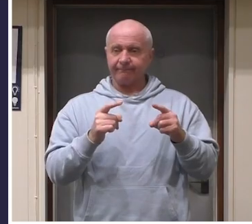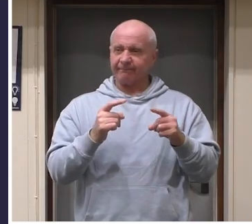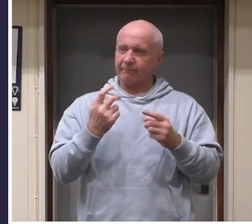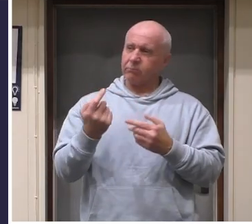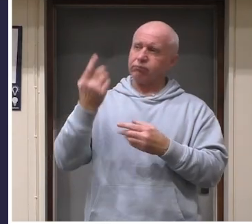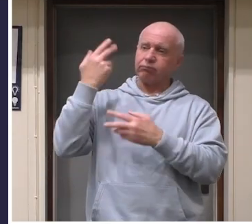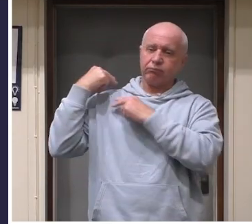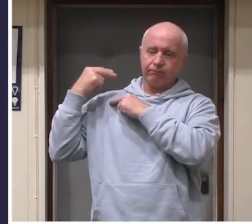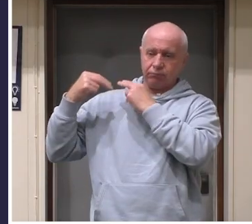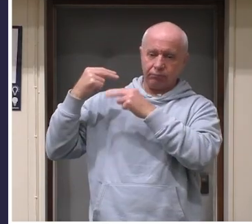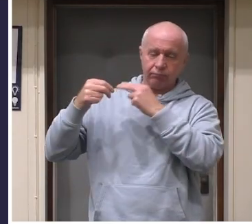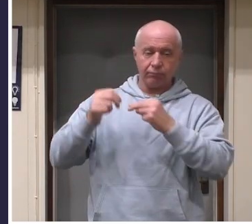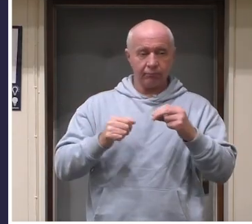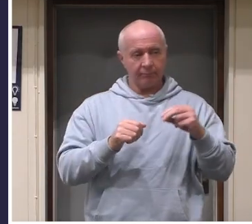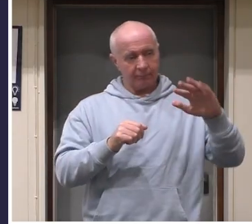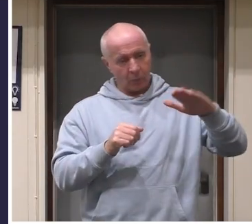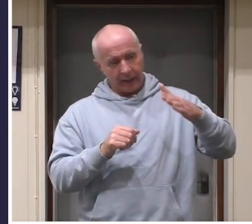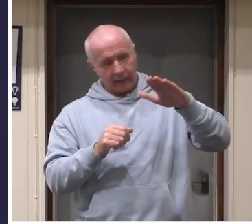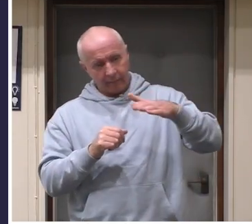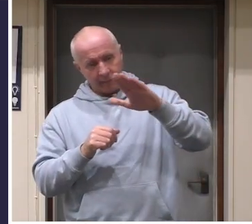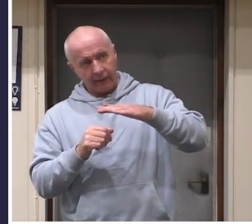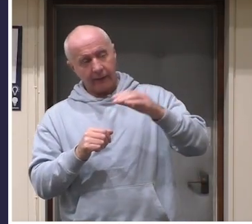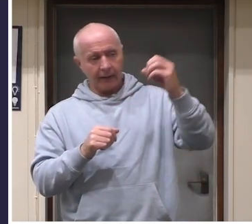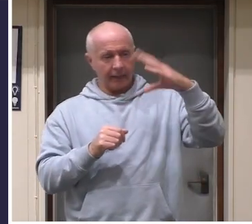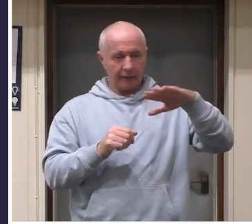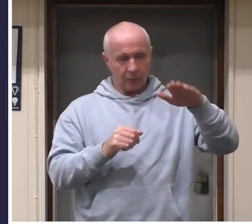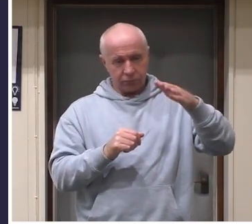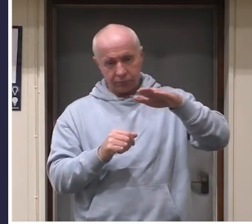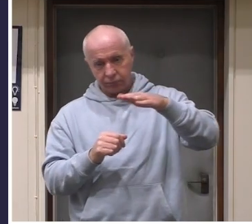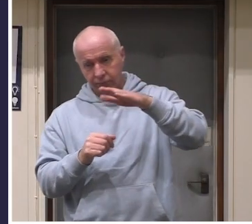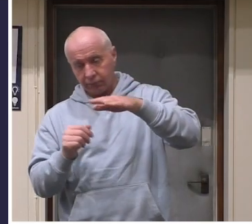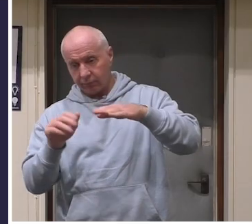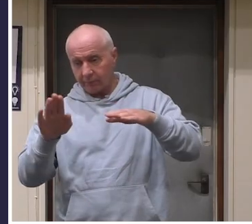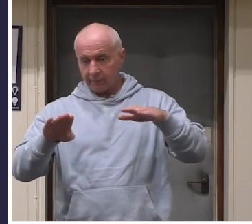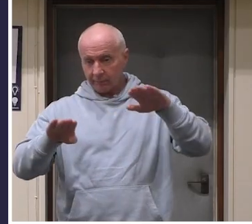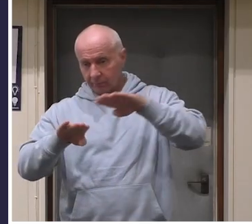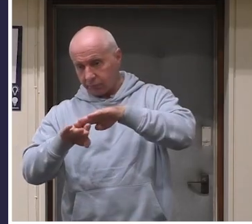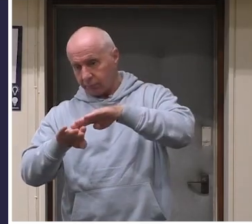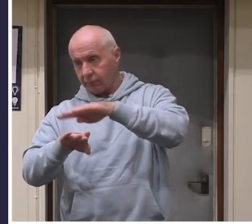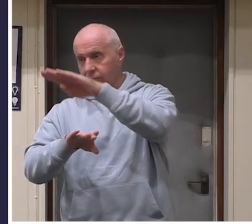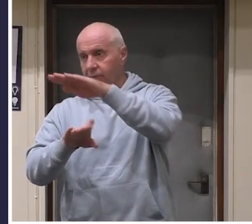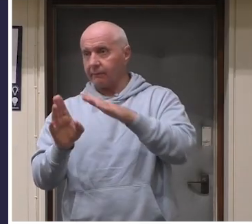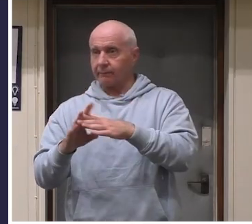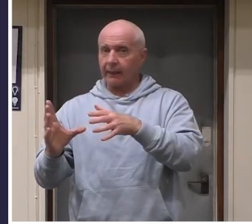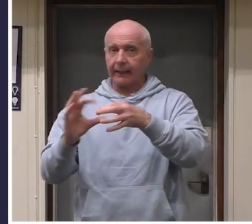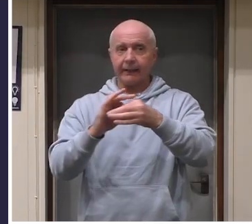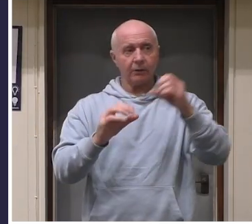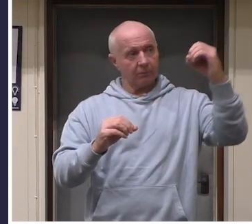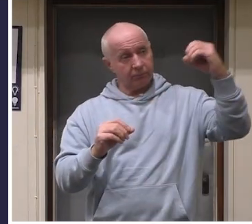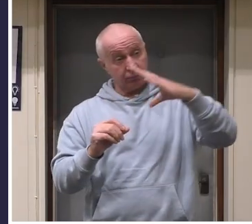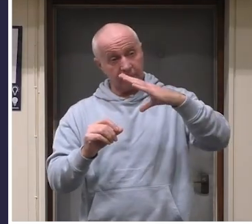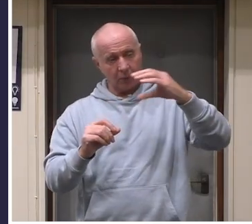is that light is a wave and therefore the chance of an electron getting ejected is proportional to the intensity of the